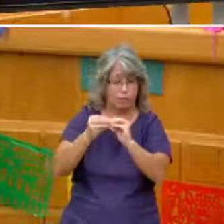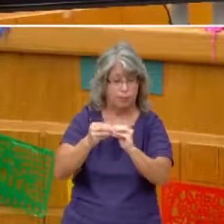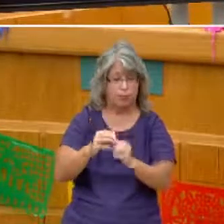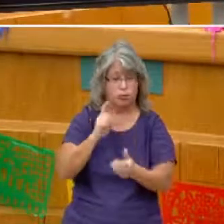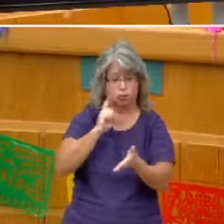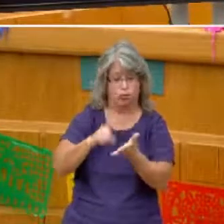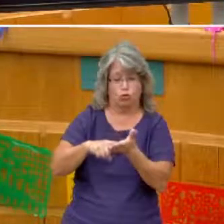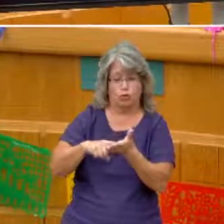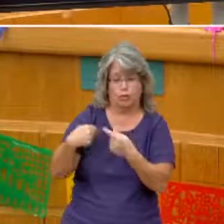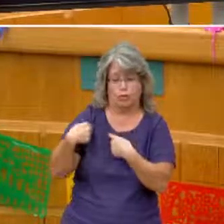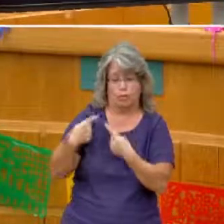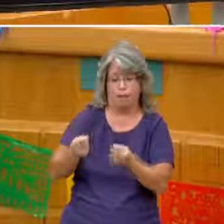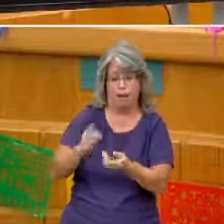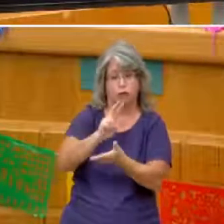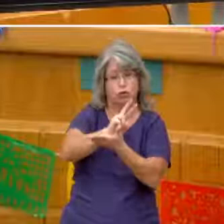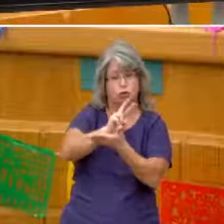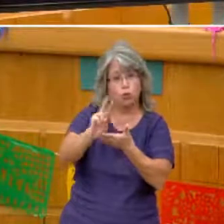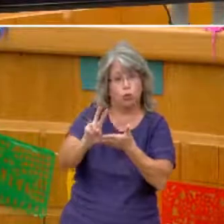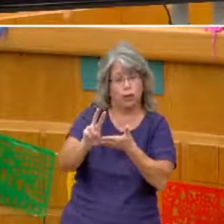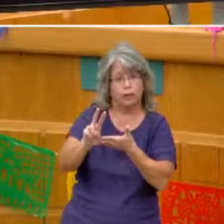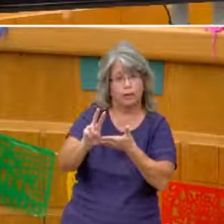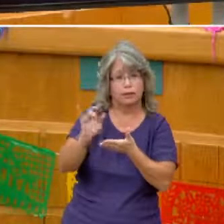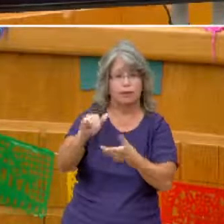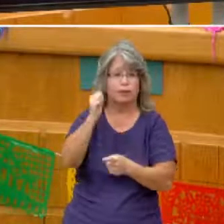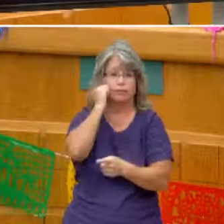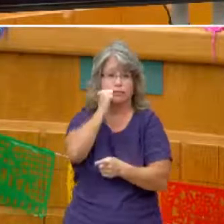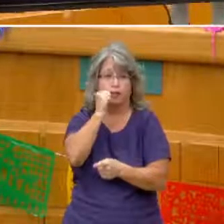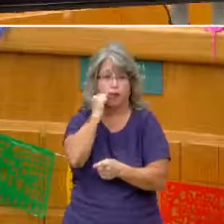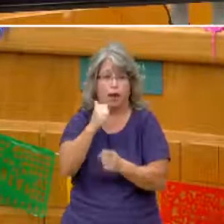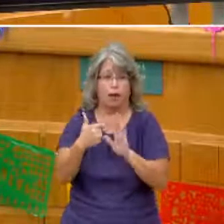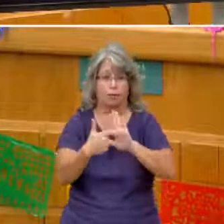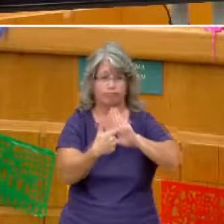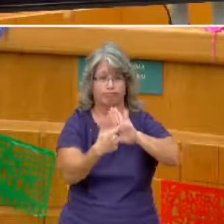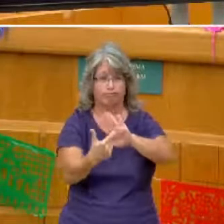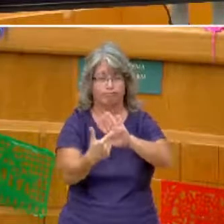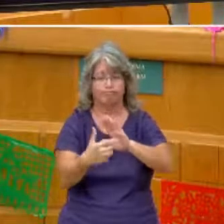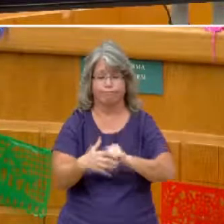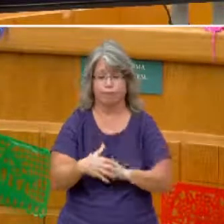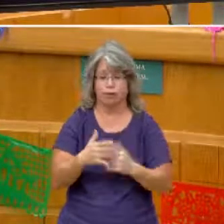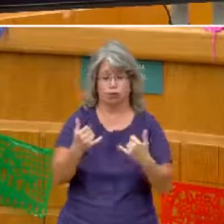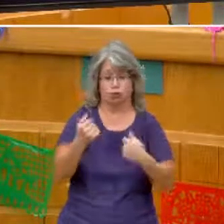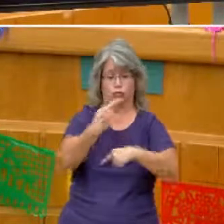2 weeks of cases, and those are daily cases. And so today you see